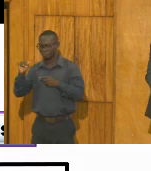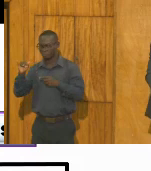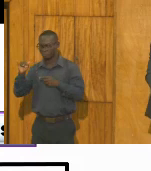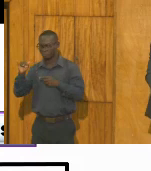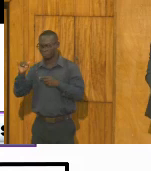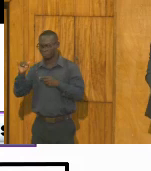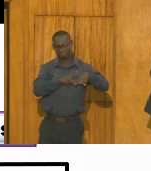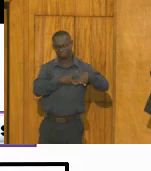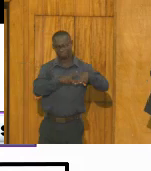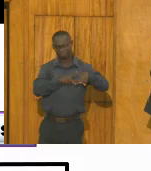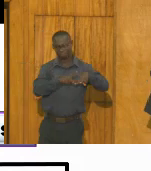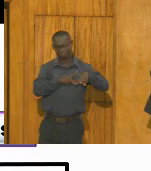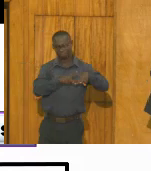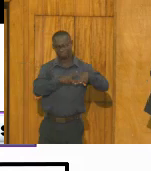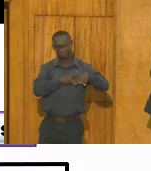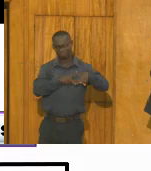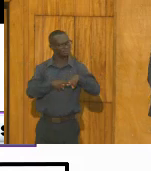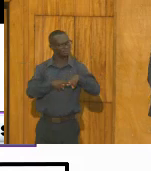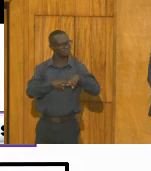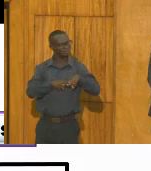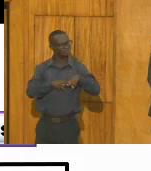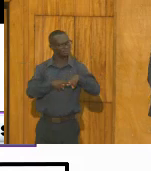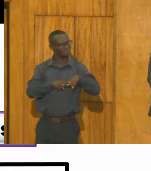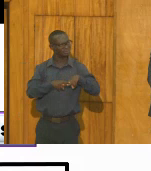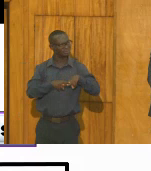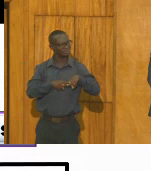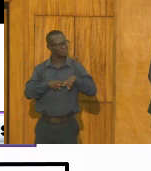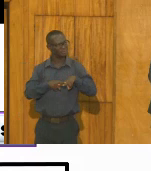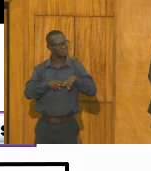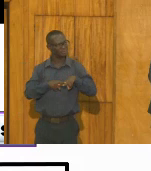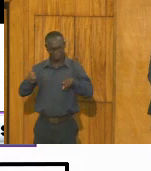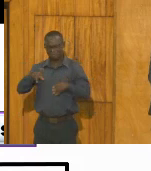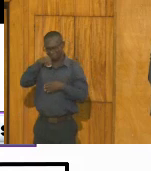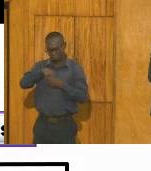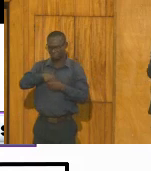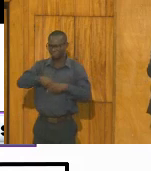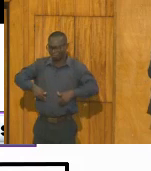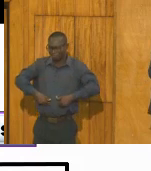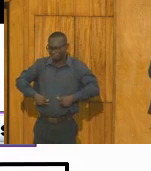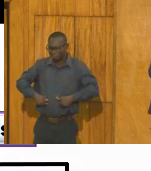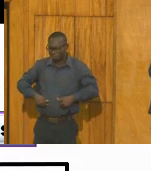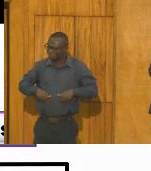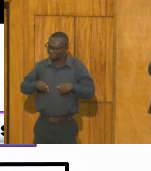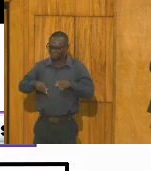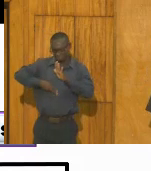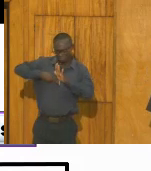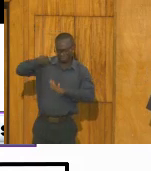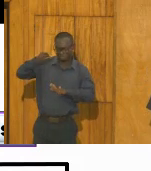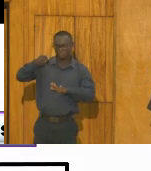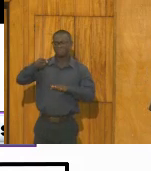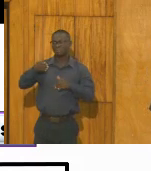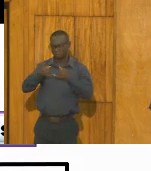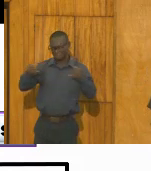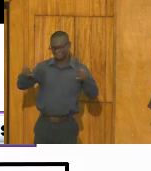the epidemic, the prevalence amongst the younger people is higher. So in our guidelines, we are trying to shift